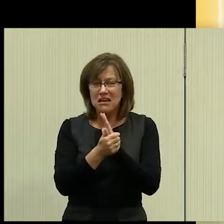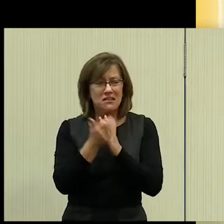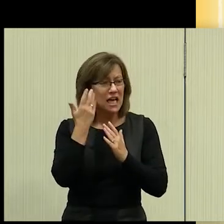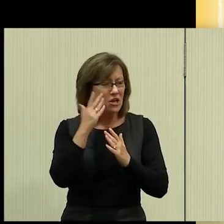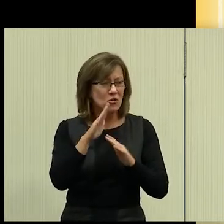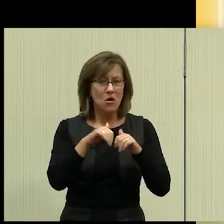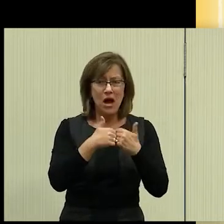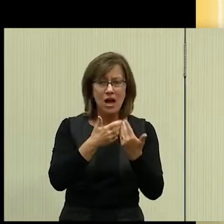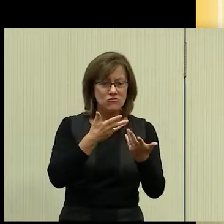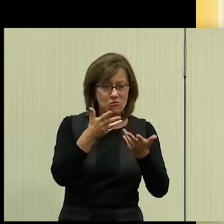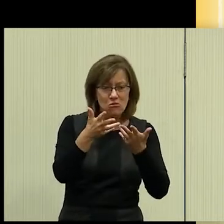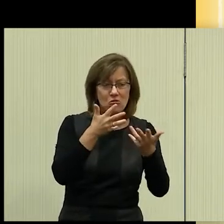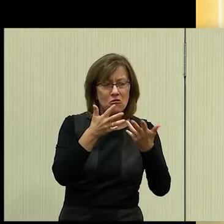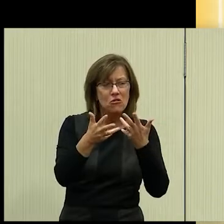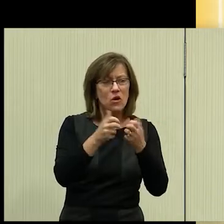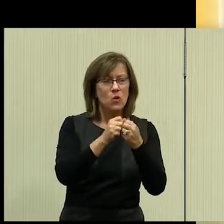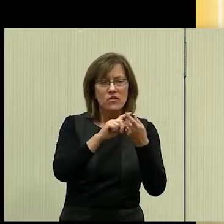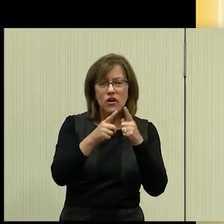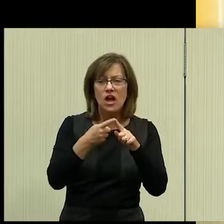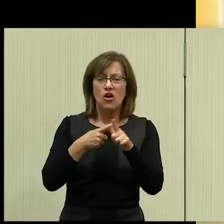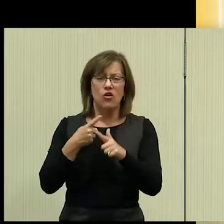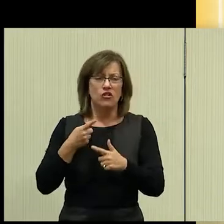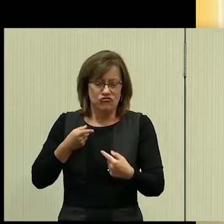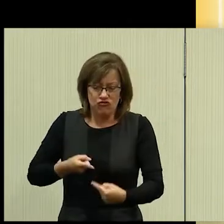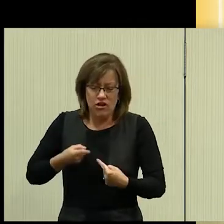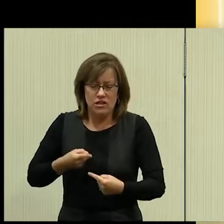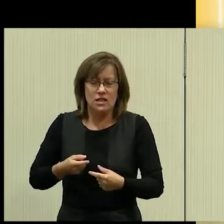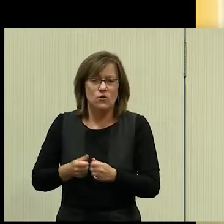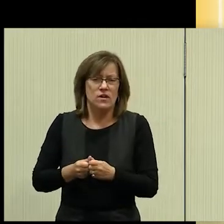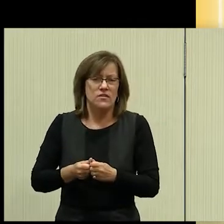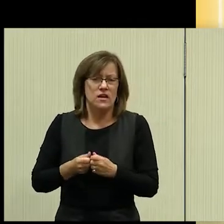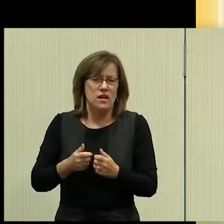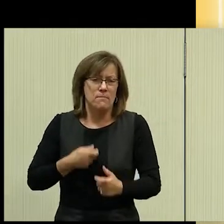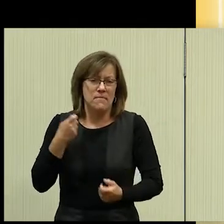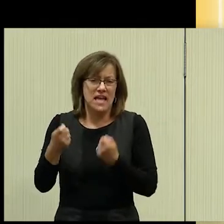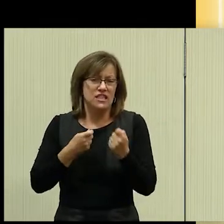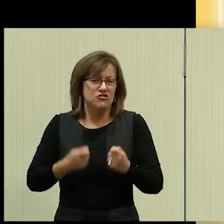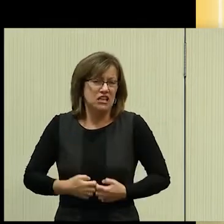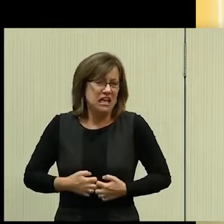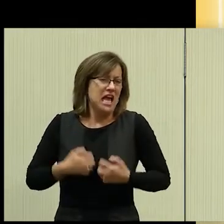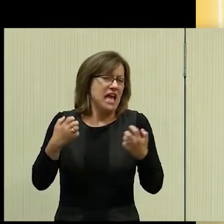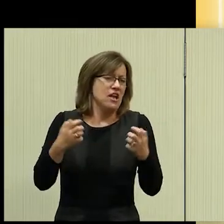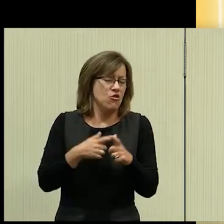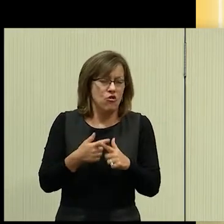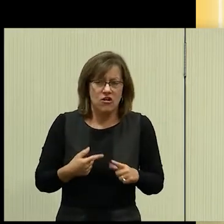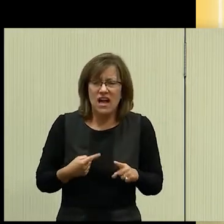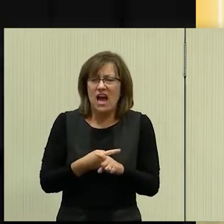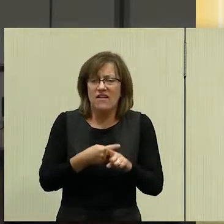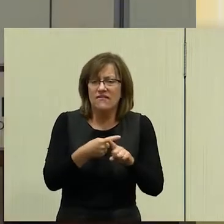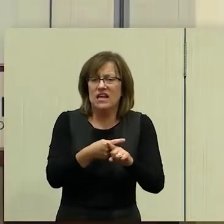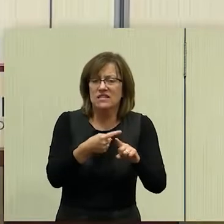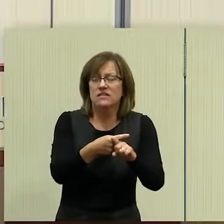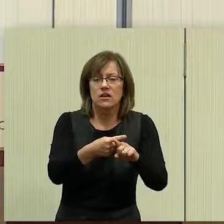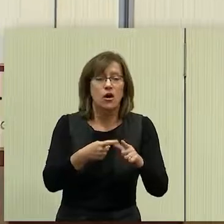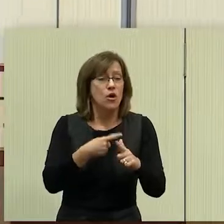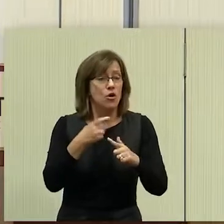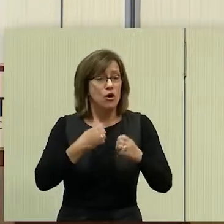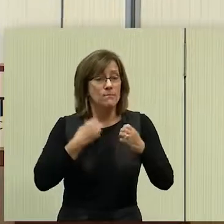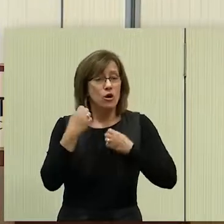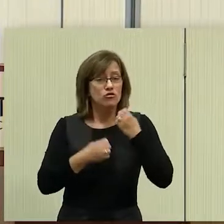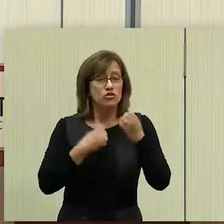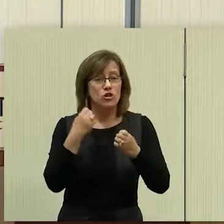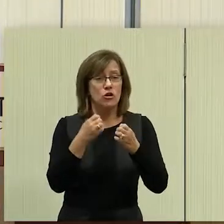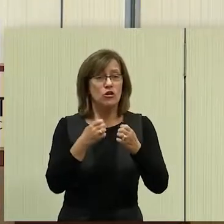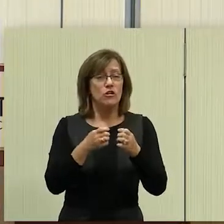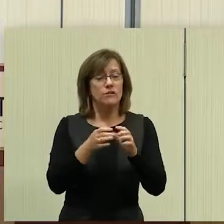very well with friends, or they're struggling with anger management or conflict, dealing with conflicts, or emotional literacy, something